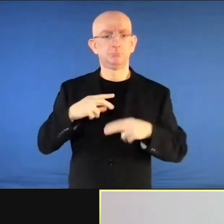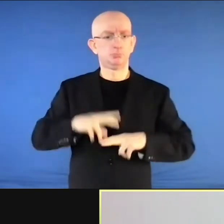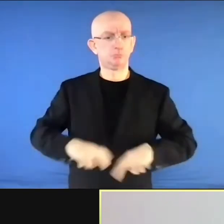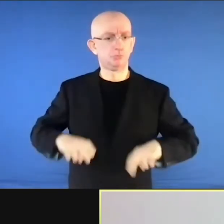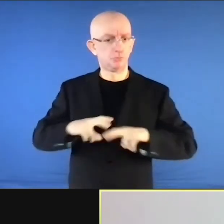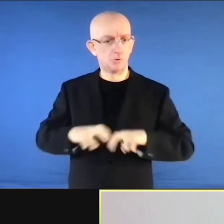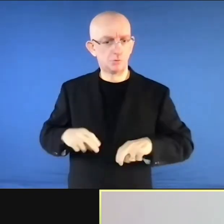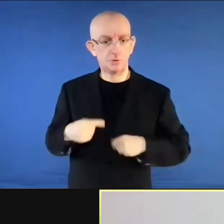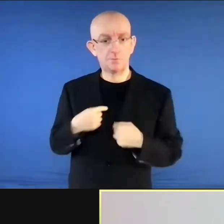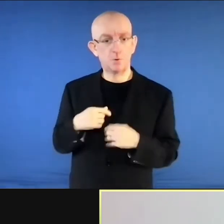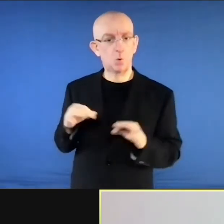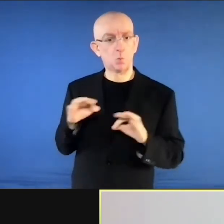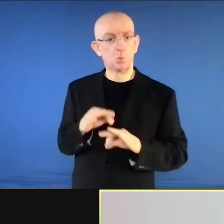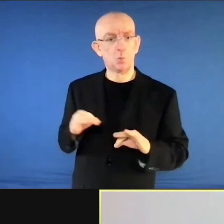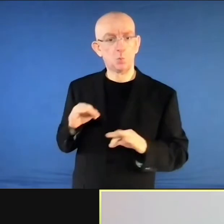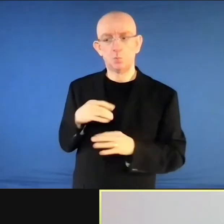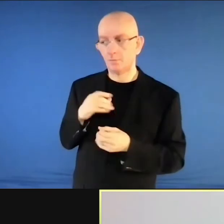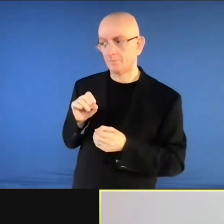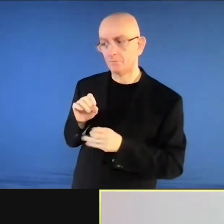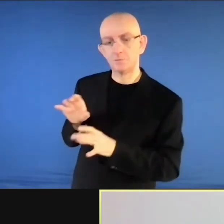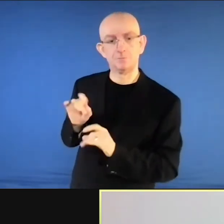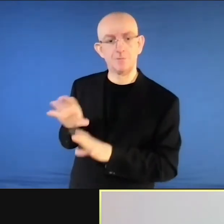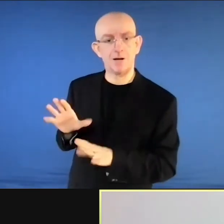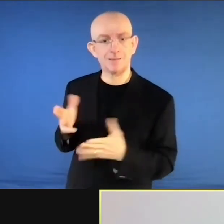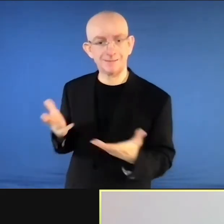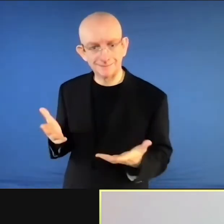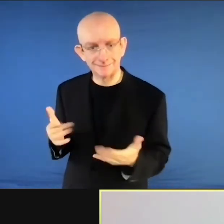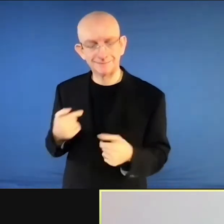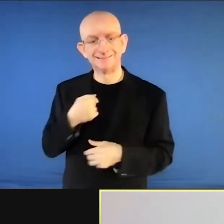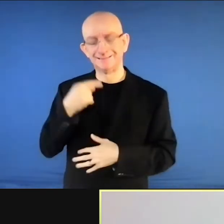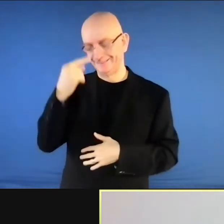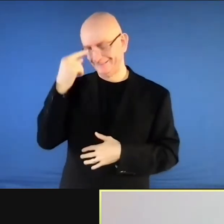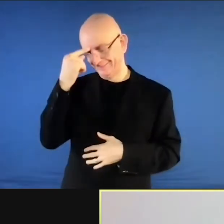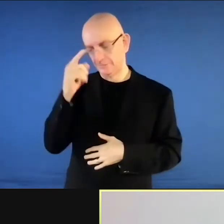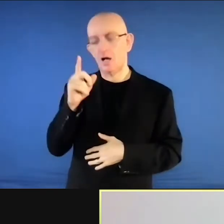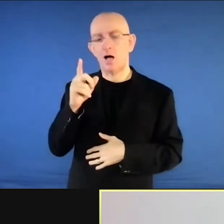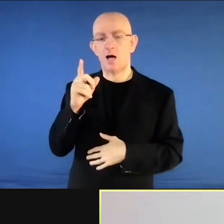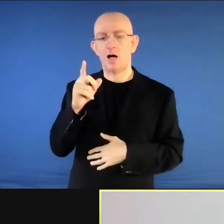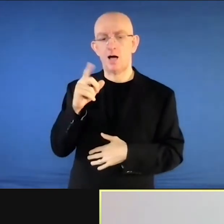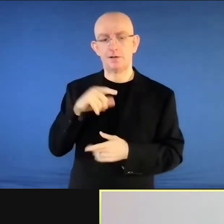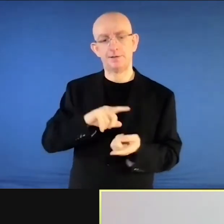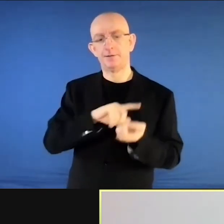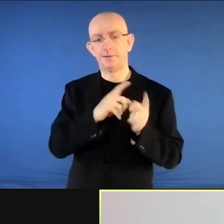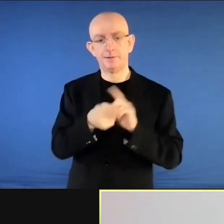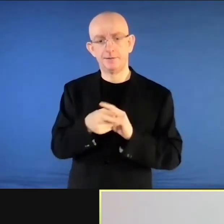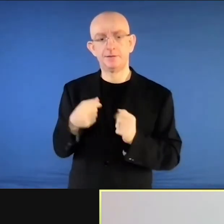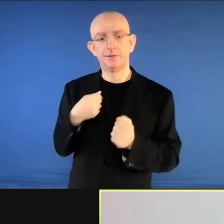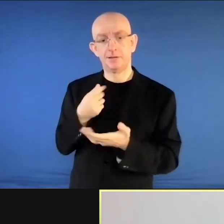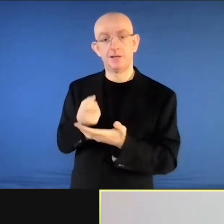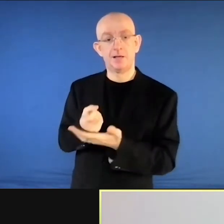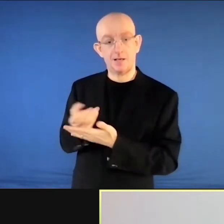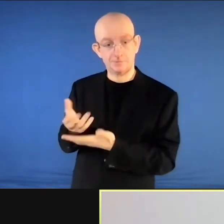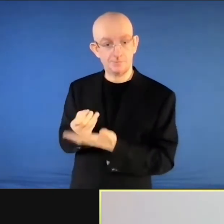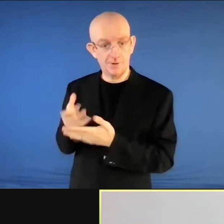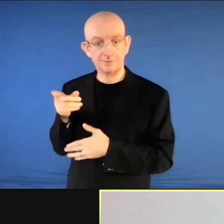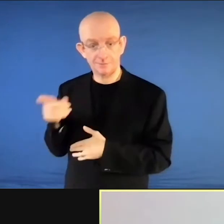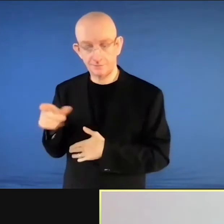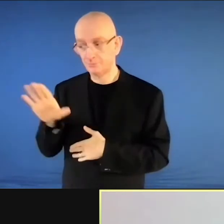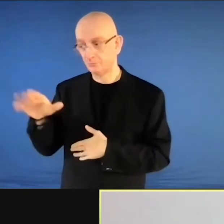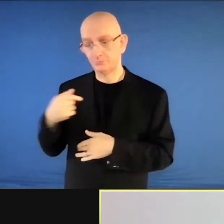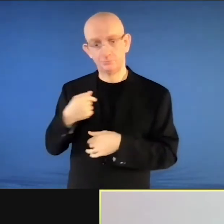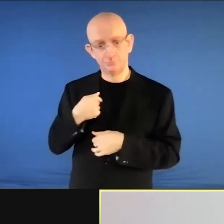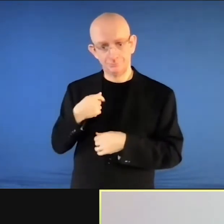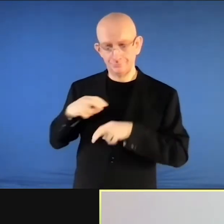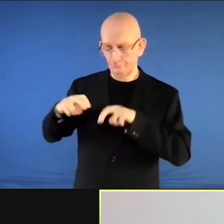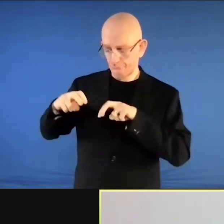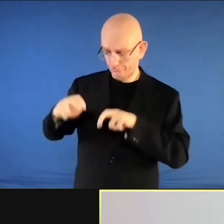that I will always be with you, and then share my final outcome of this research